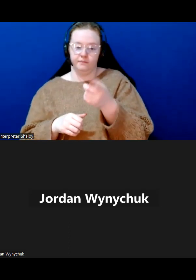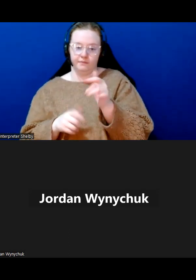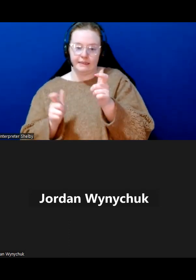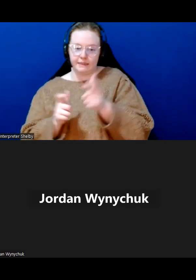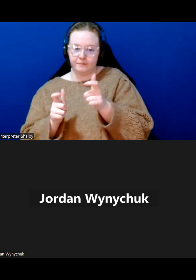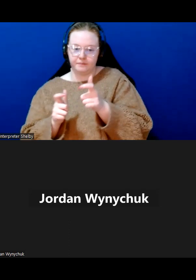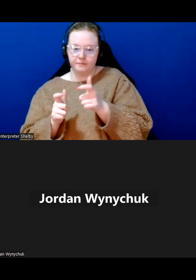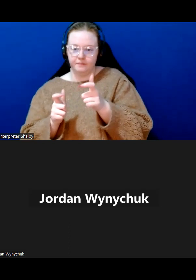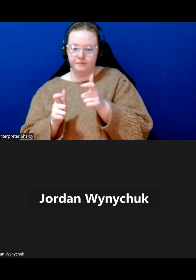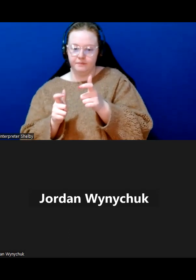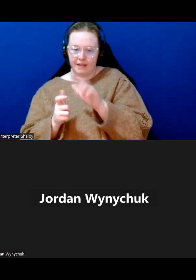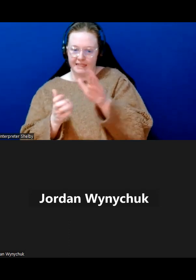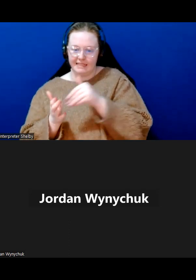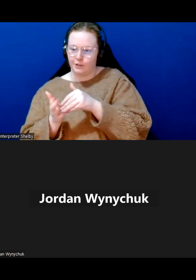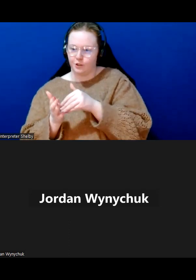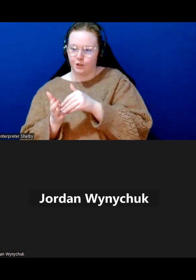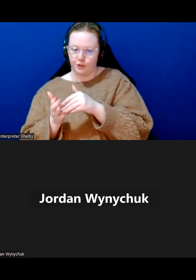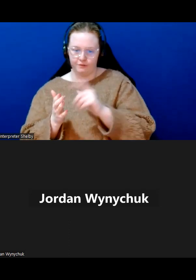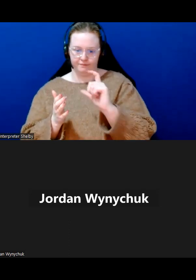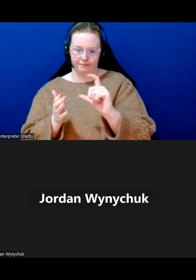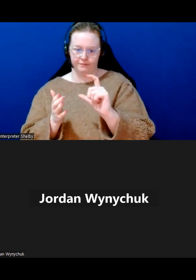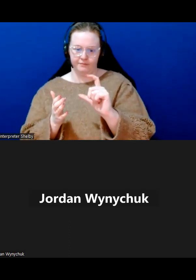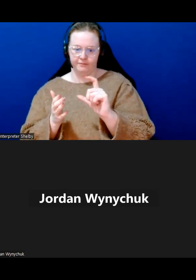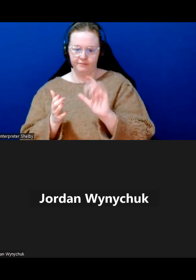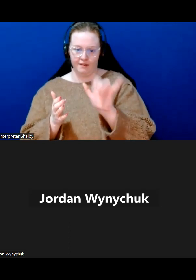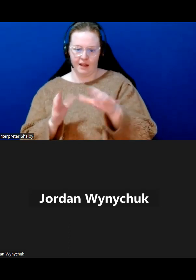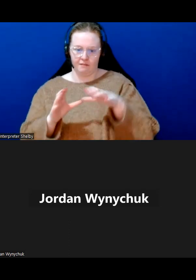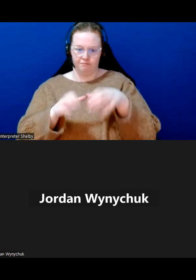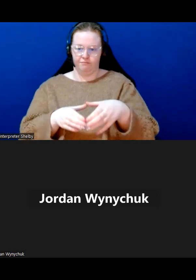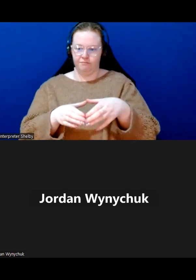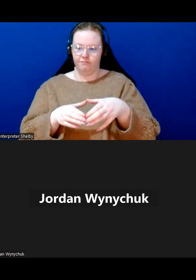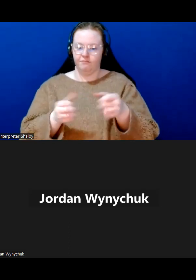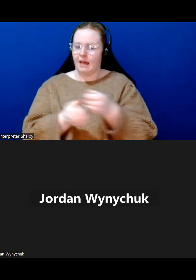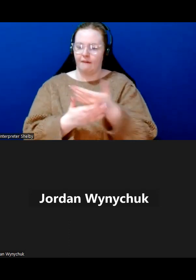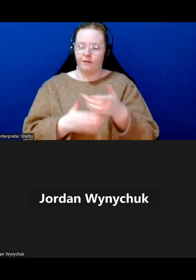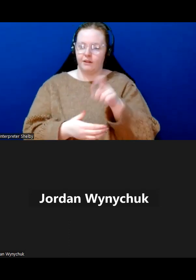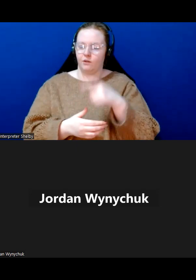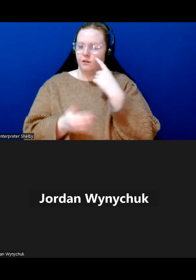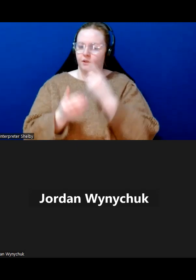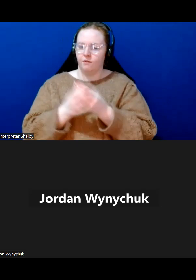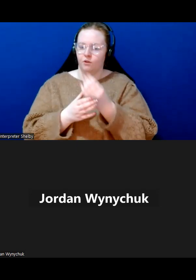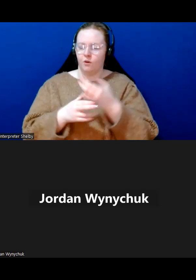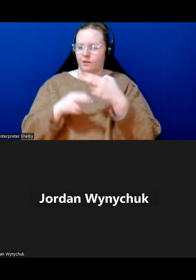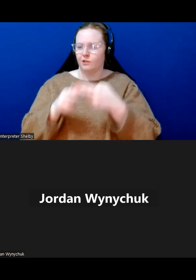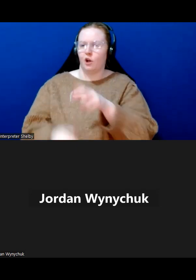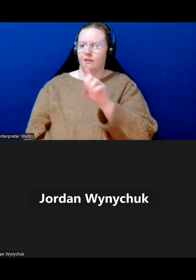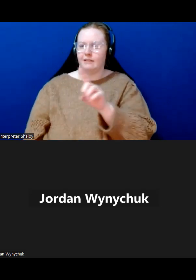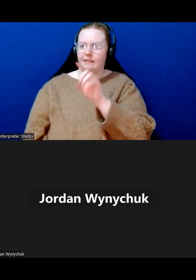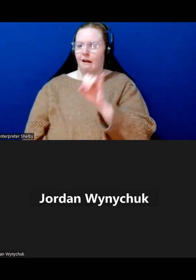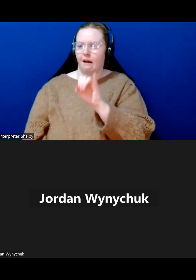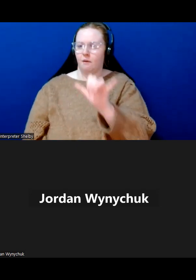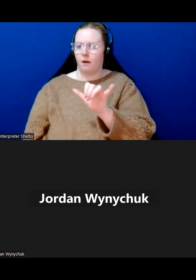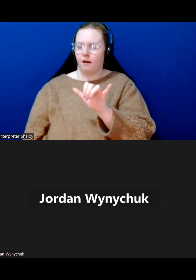there, right in the center of the slide there, Mhm. and that comes with everything you need to grow. That one's a DIY kit, so you provide your own